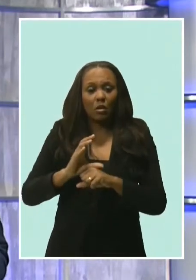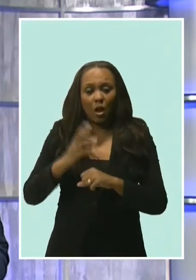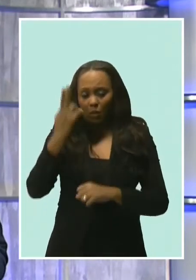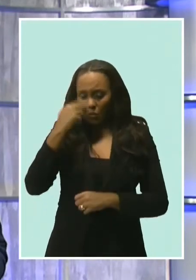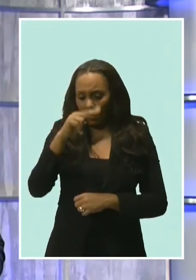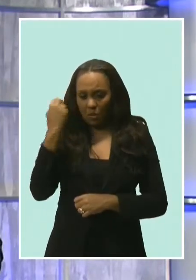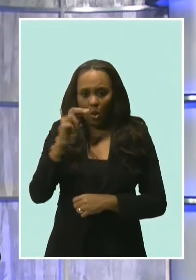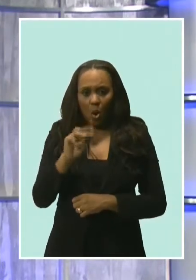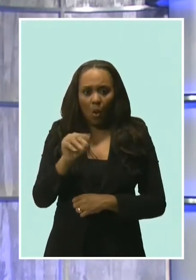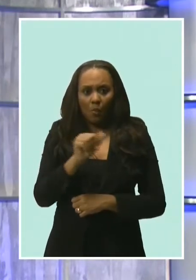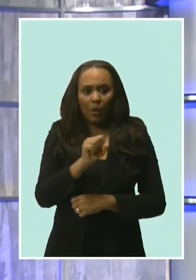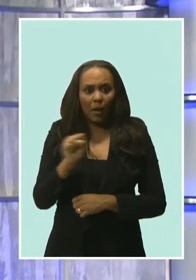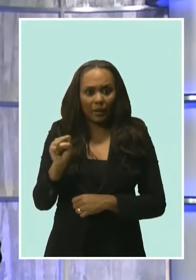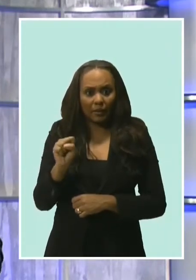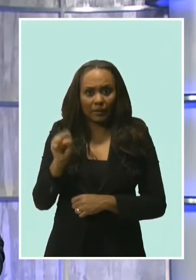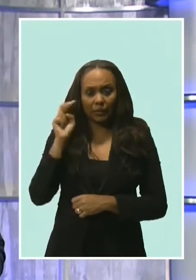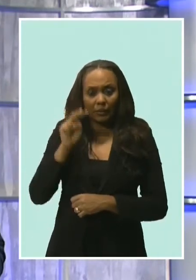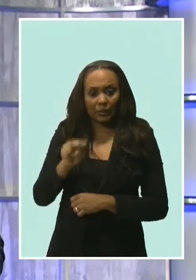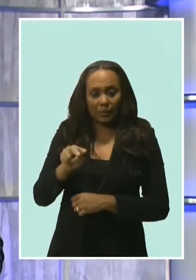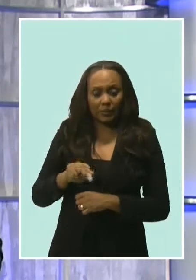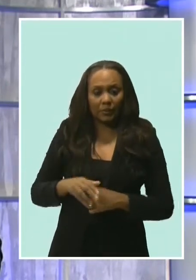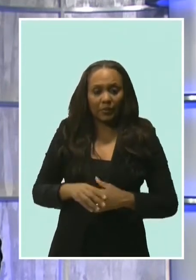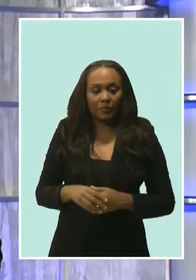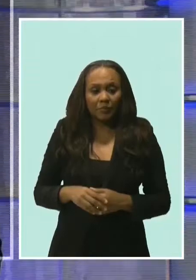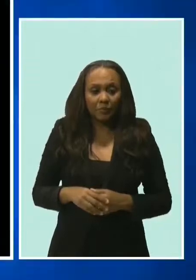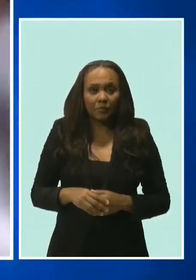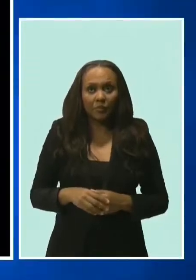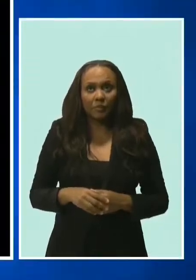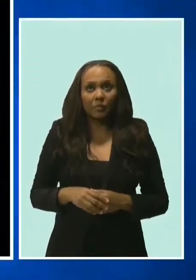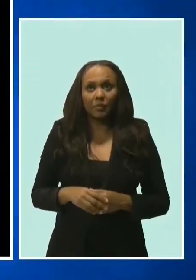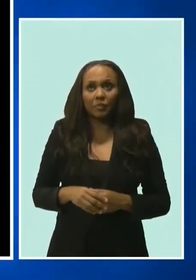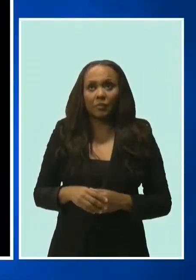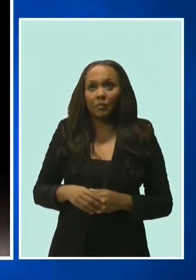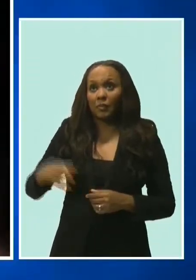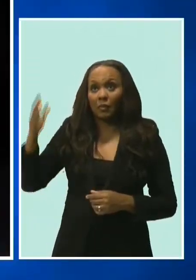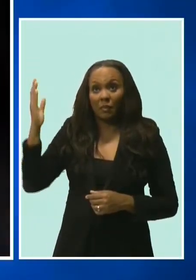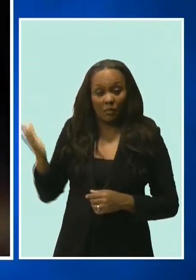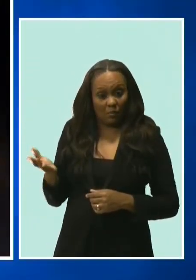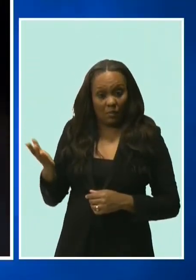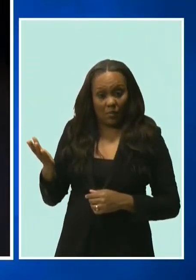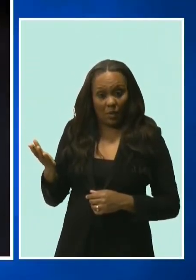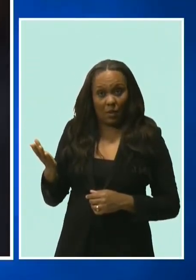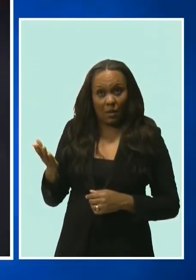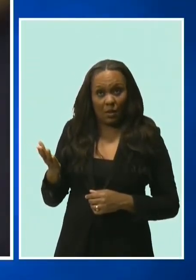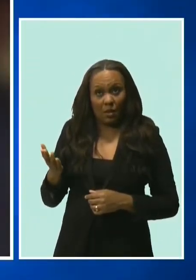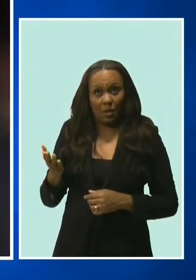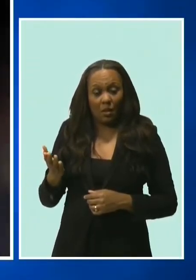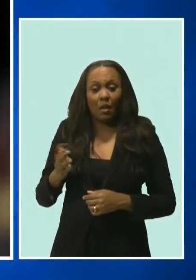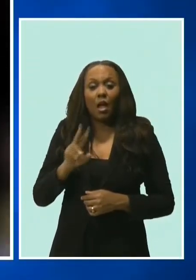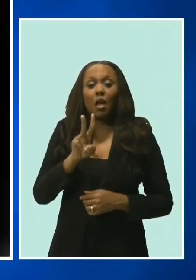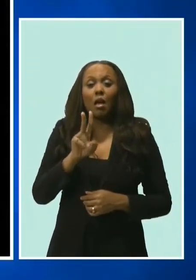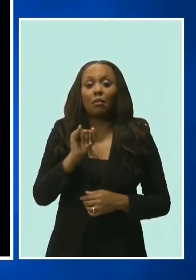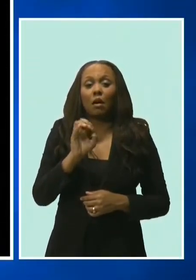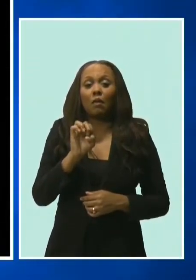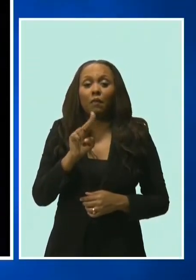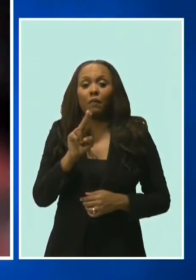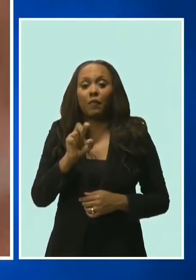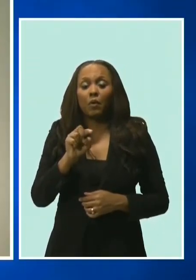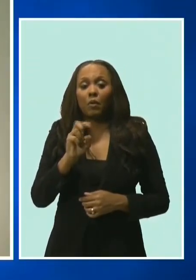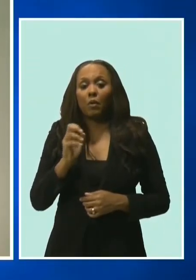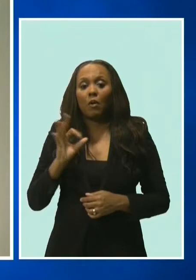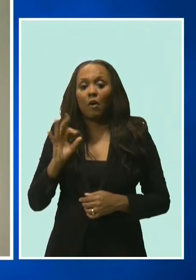concentrating primarily on our existing clients that we are attempting to rescue. We realized that during the COVID period that a lot of our clients would have